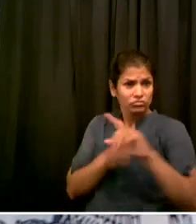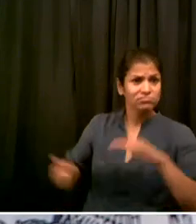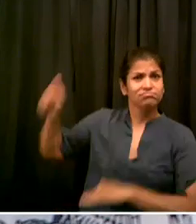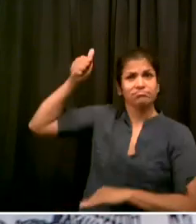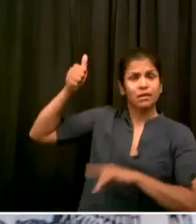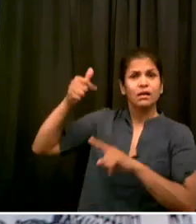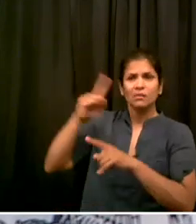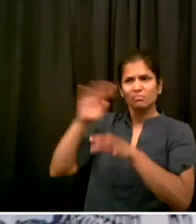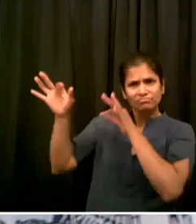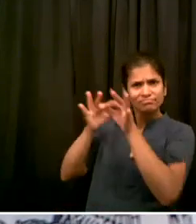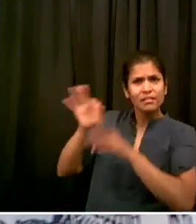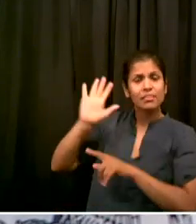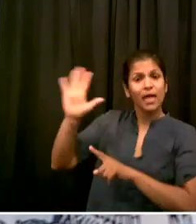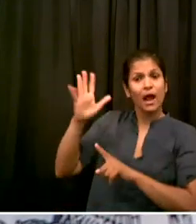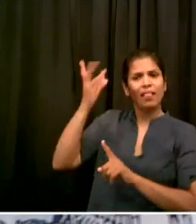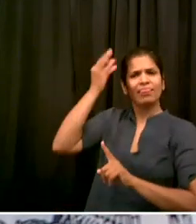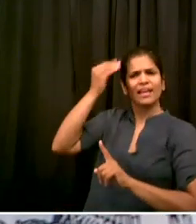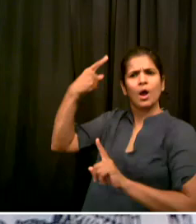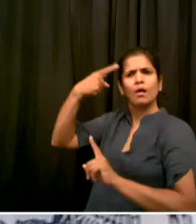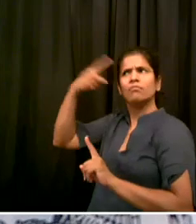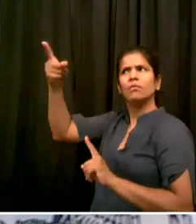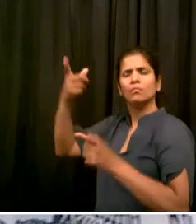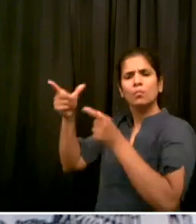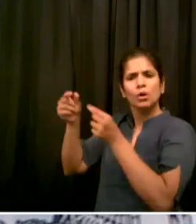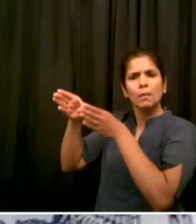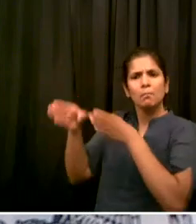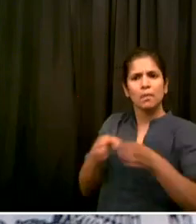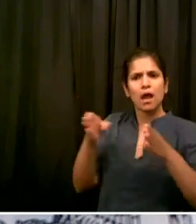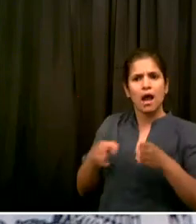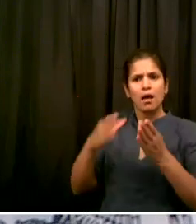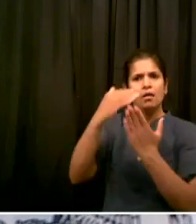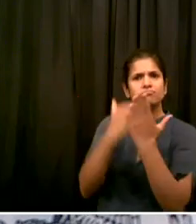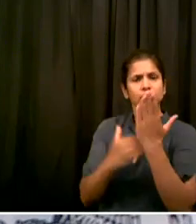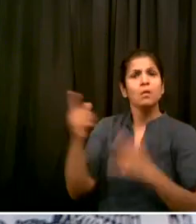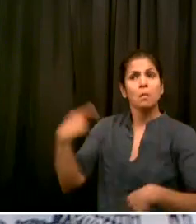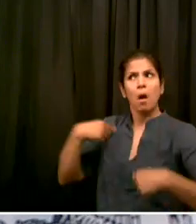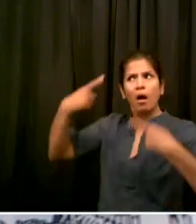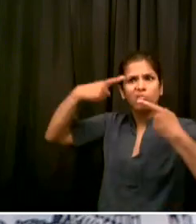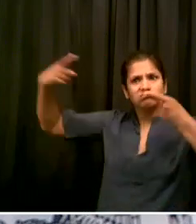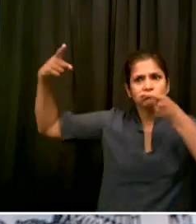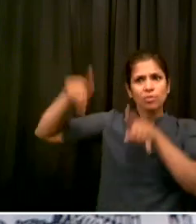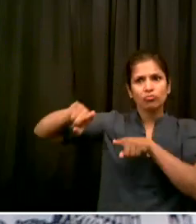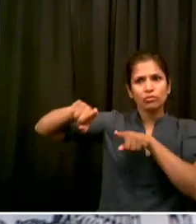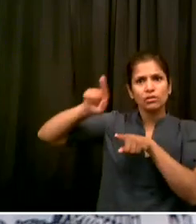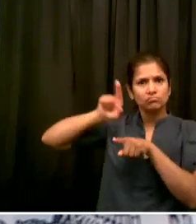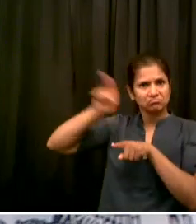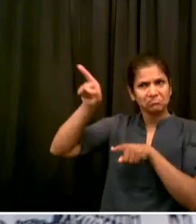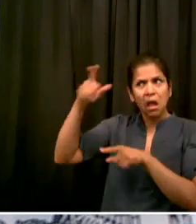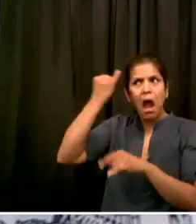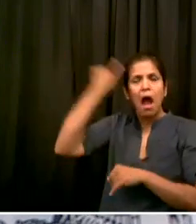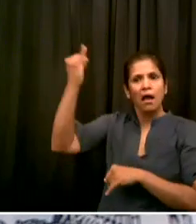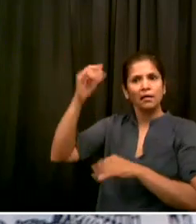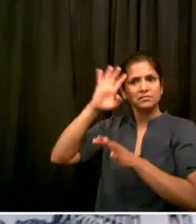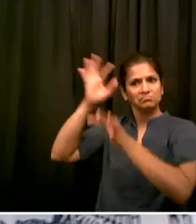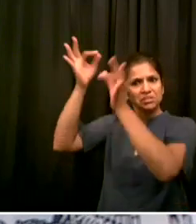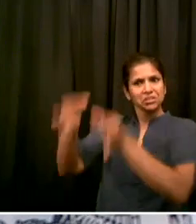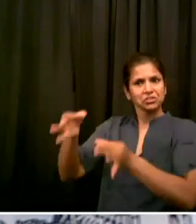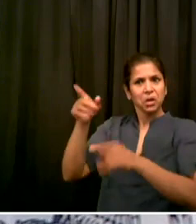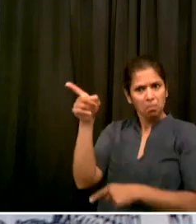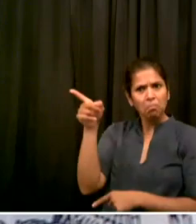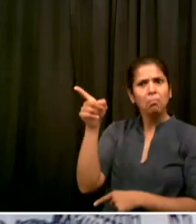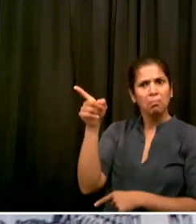problem was both the reality on the ground, the relationship between police and community. This was not a